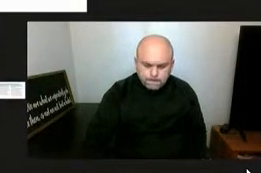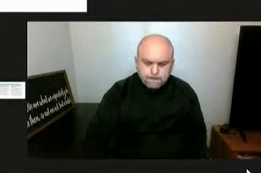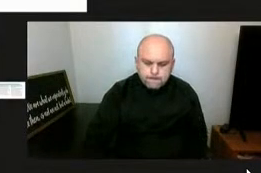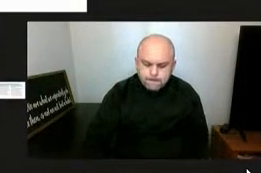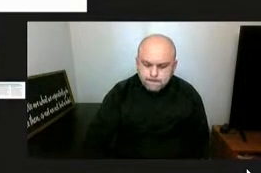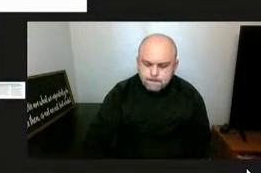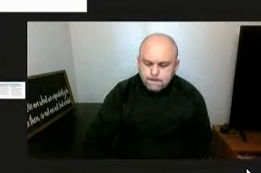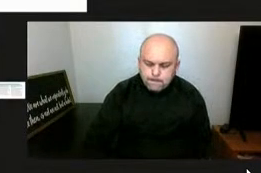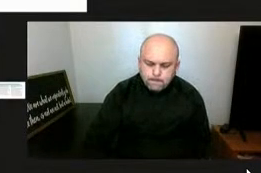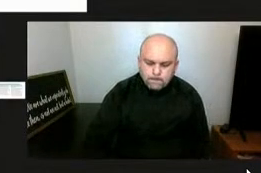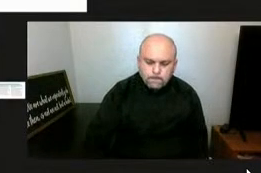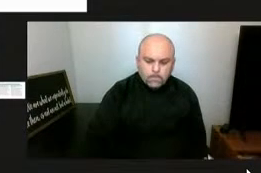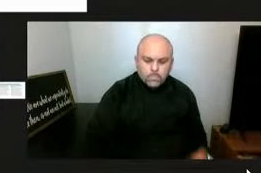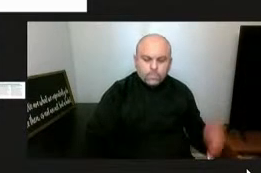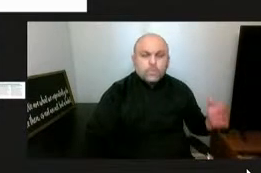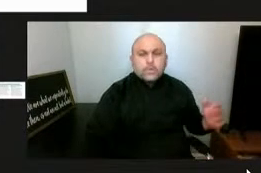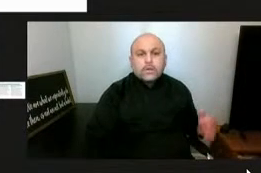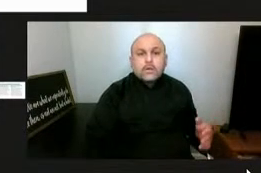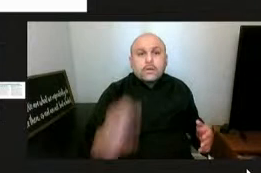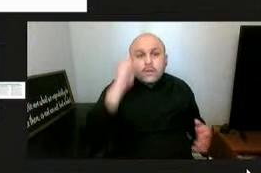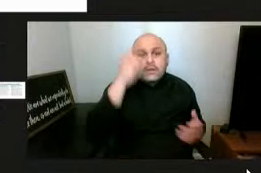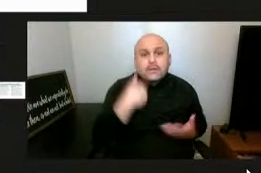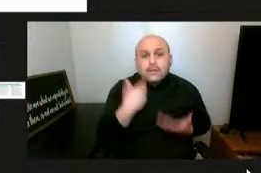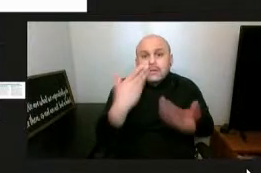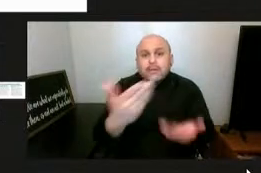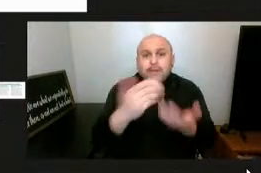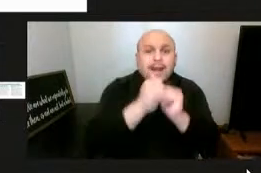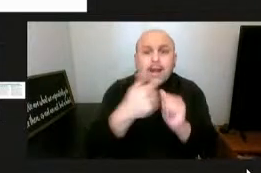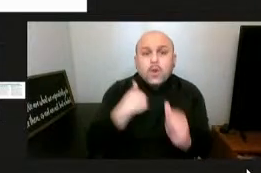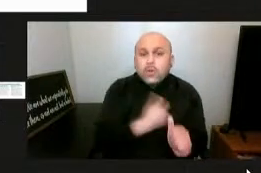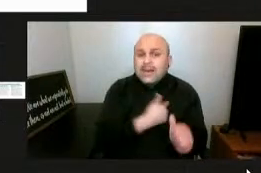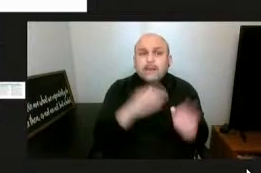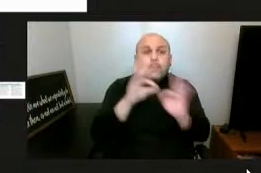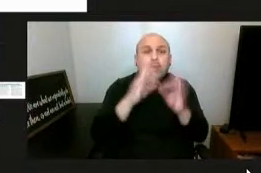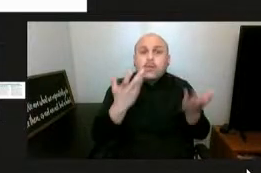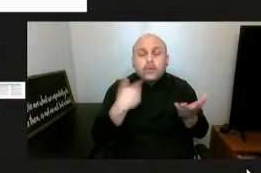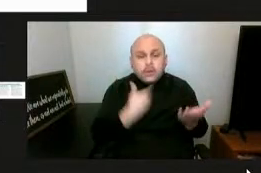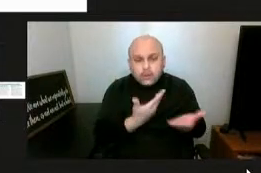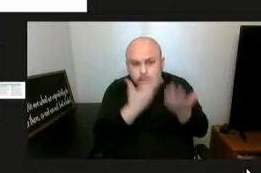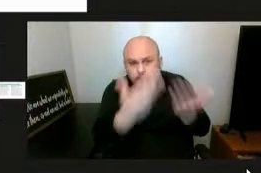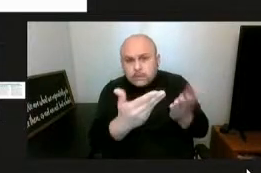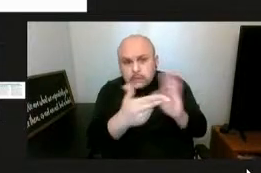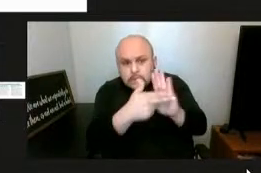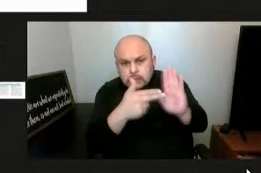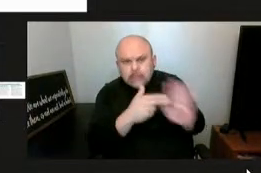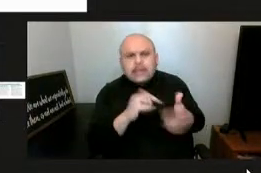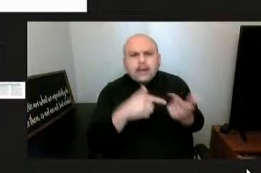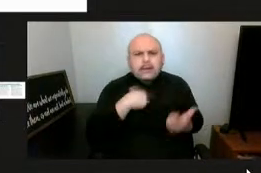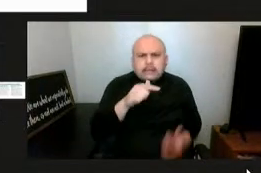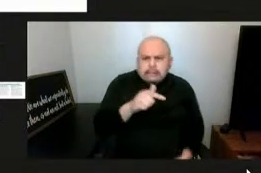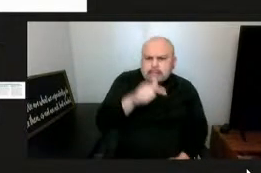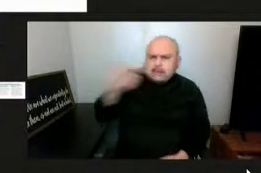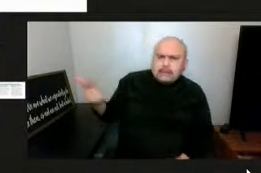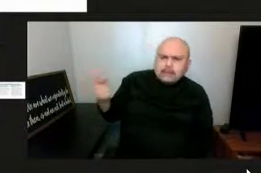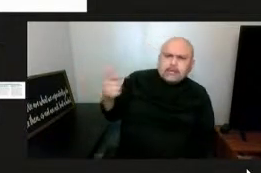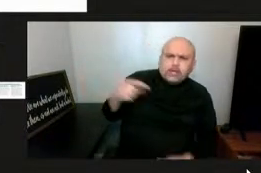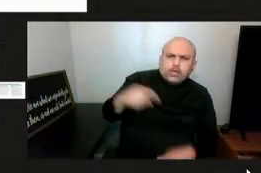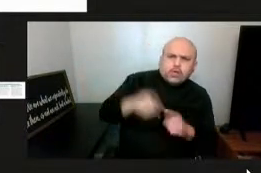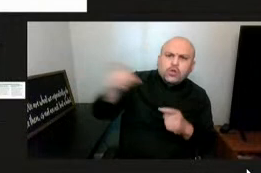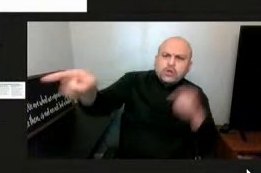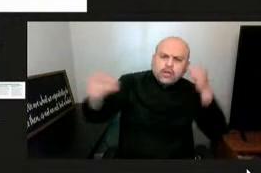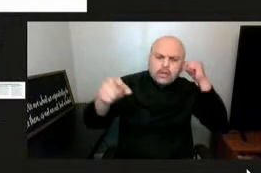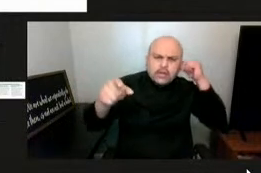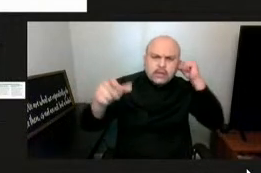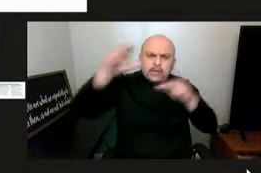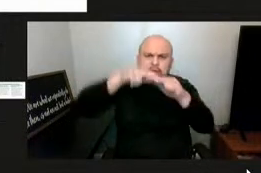So I'll get to just highlight a few of these recommendations, and then I'll turn it over to the chair because it's